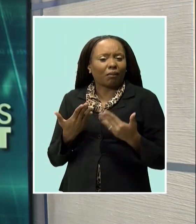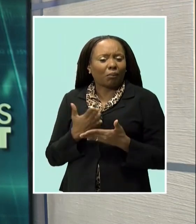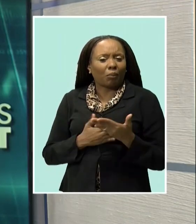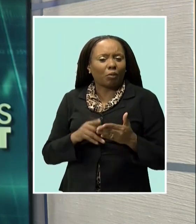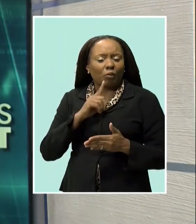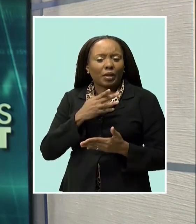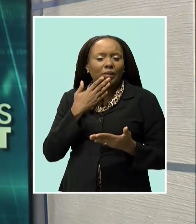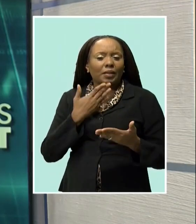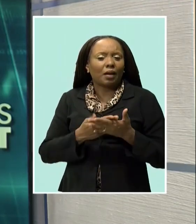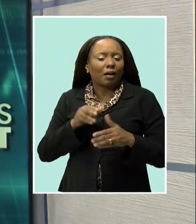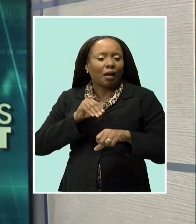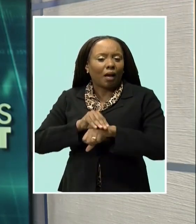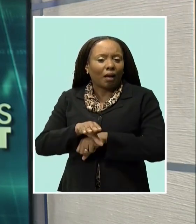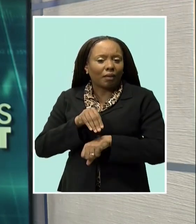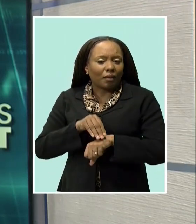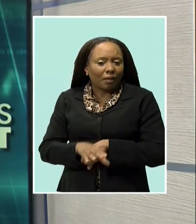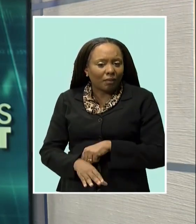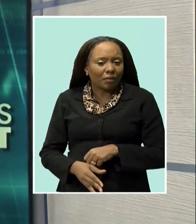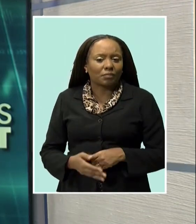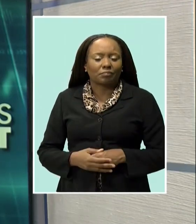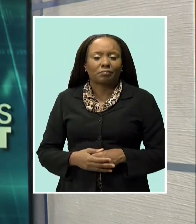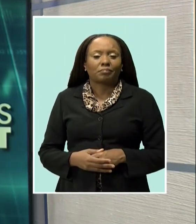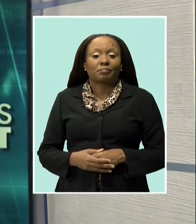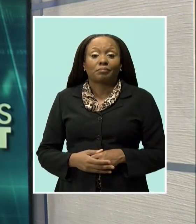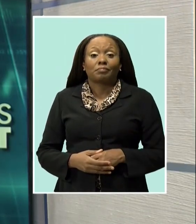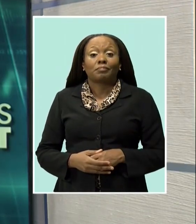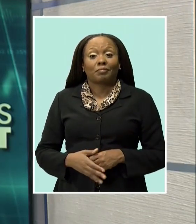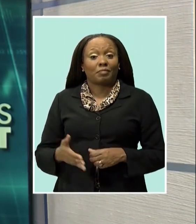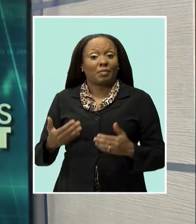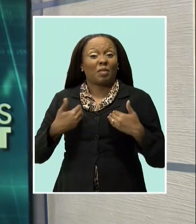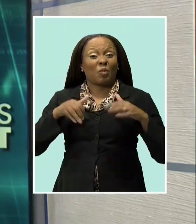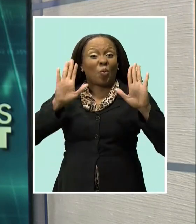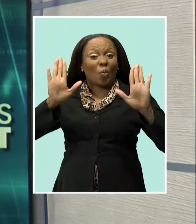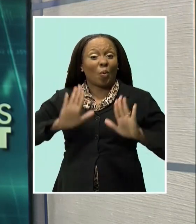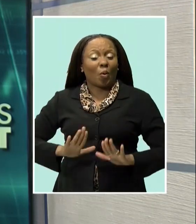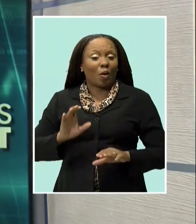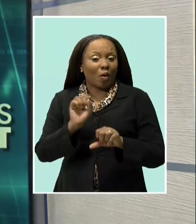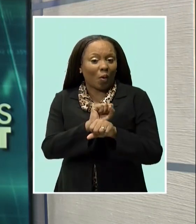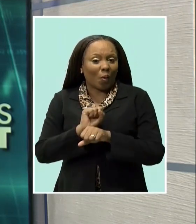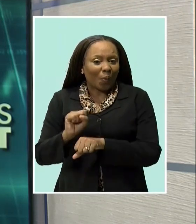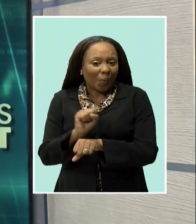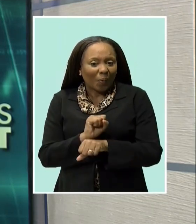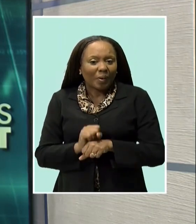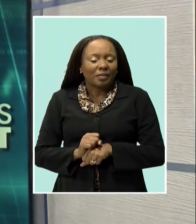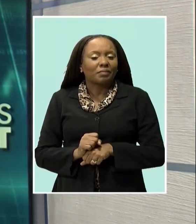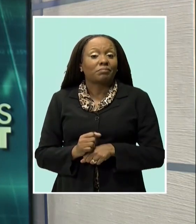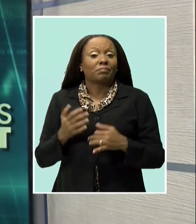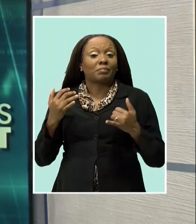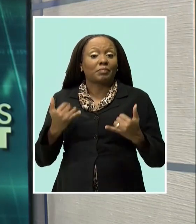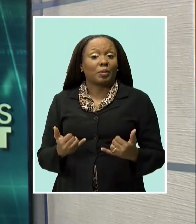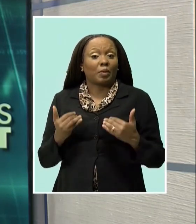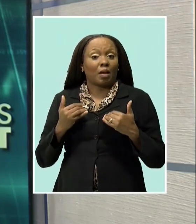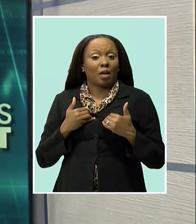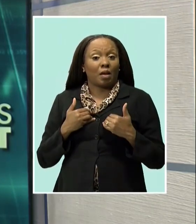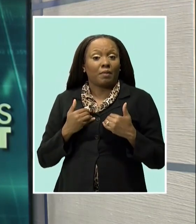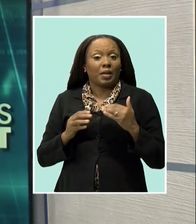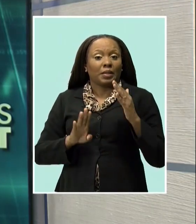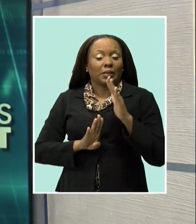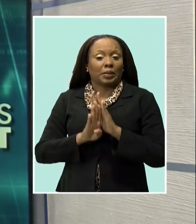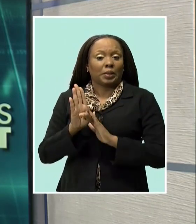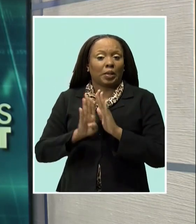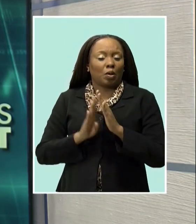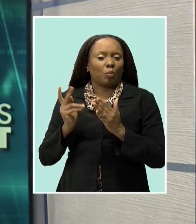some timely and sound advice, and this as they get rewarded for their stellar work. It's all part of the Yes Entrepreneurial